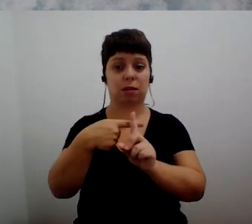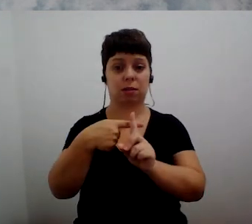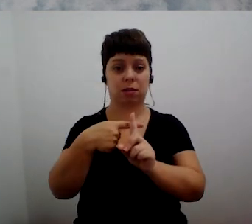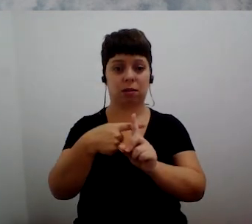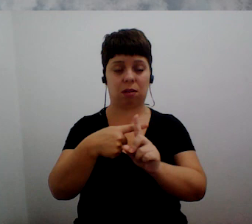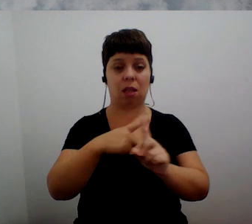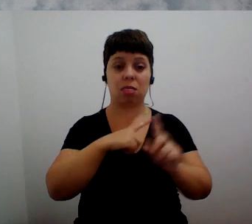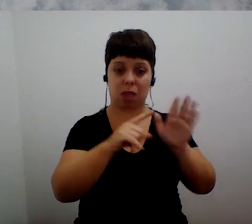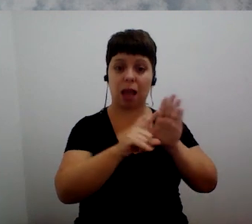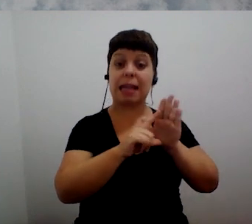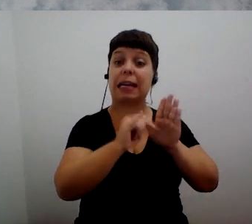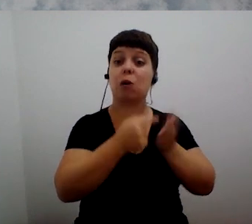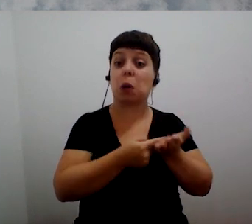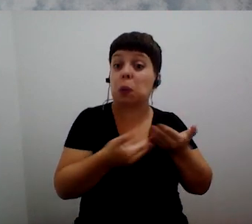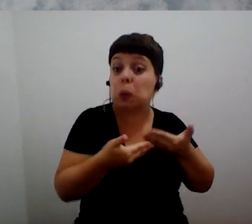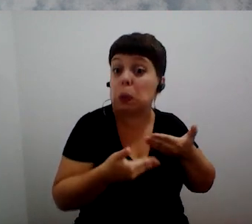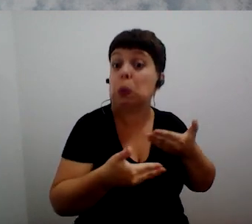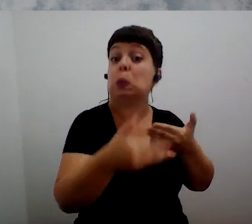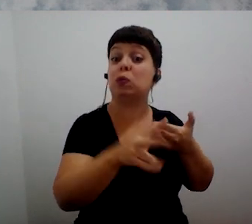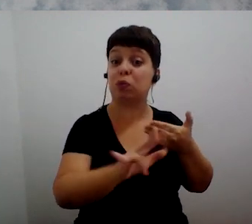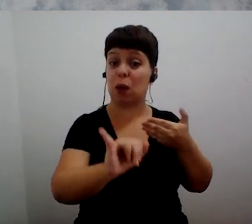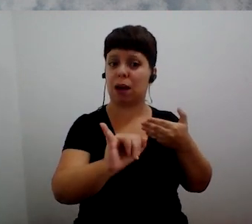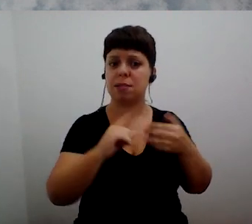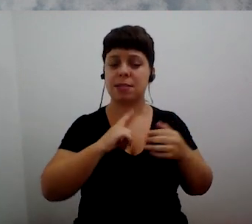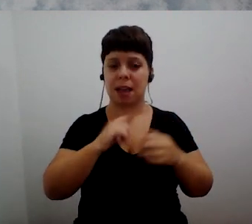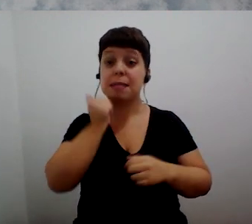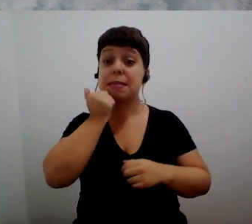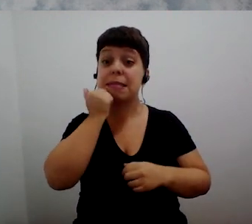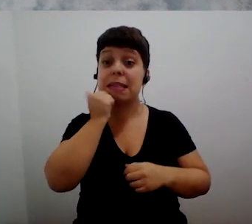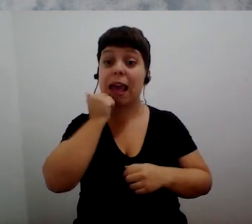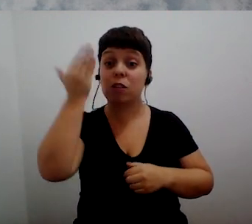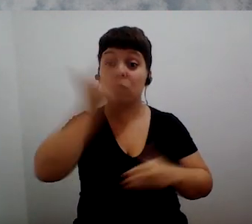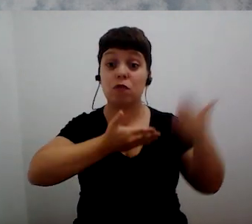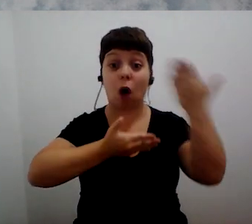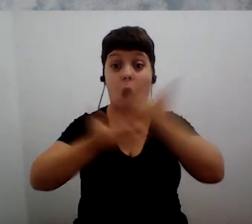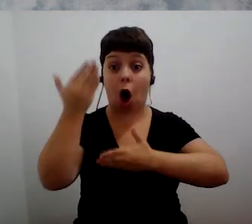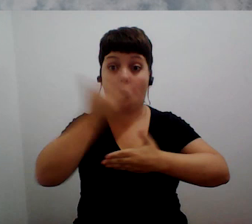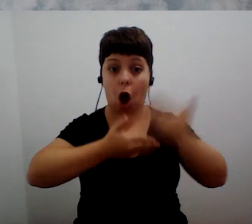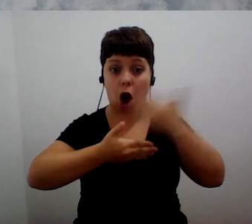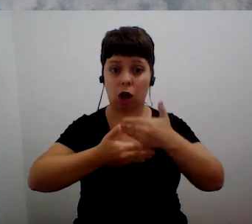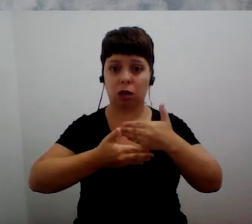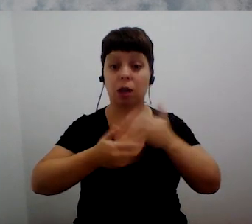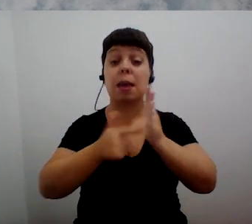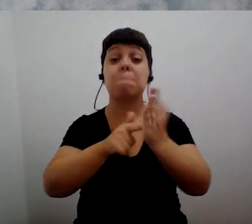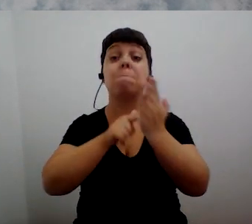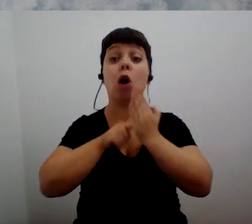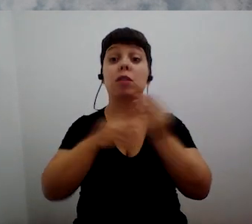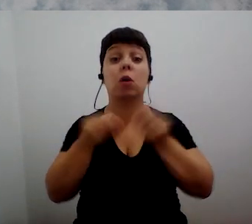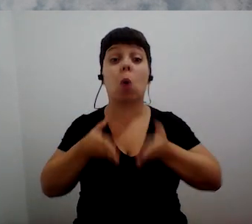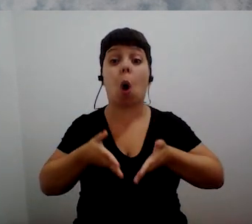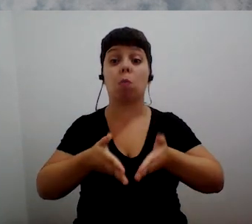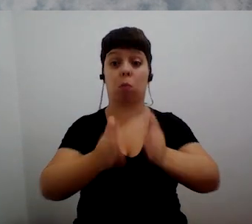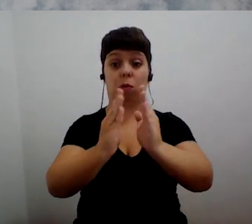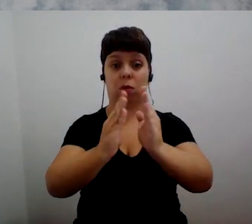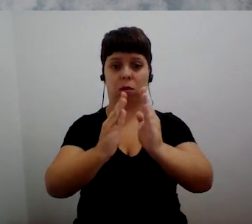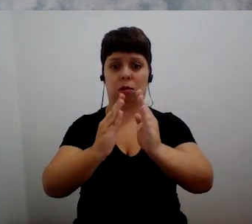have strong scientific evidence that give us the way ahead. We understand and we have a common understanding amongst us